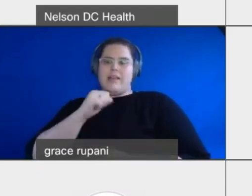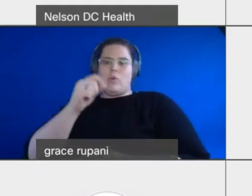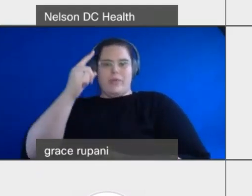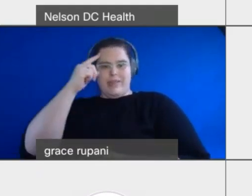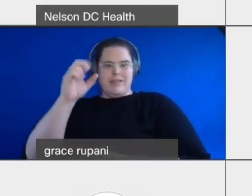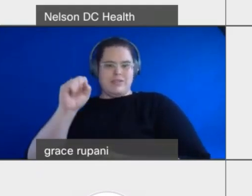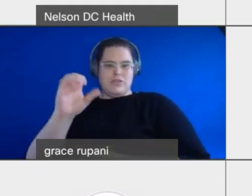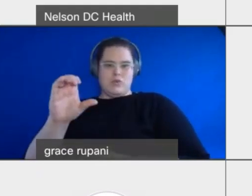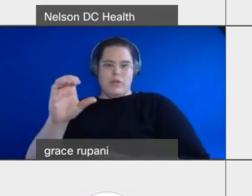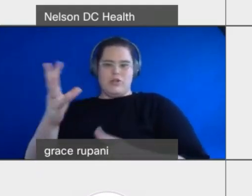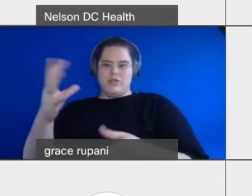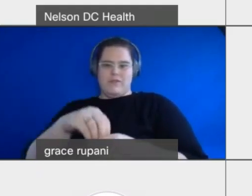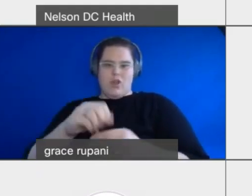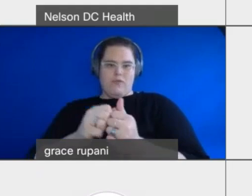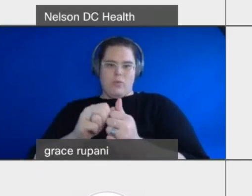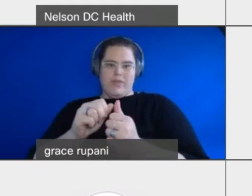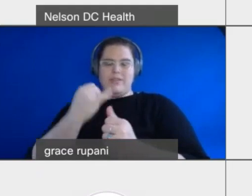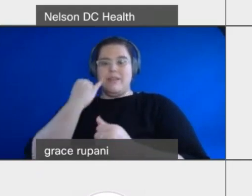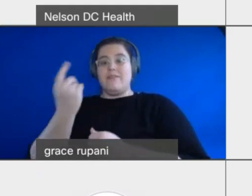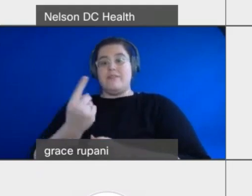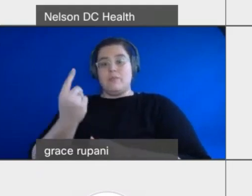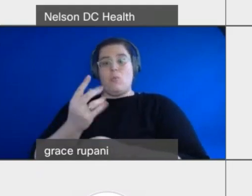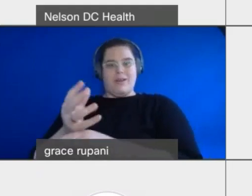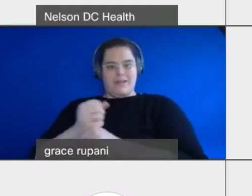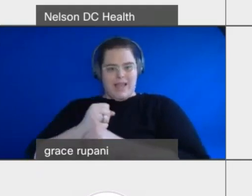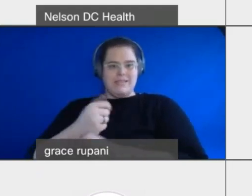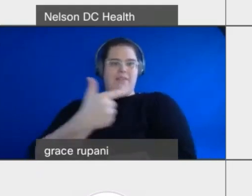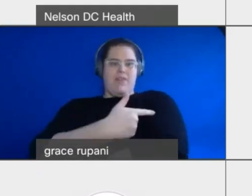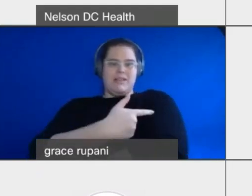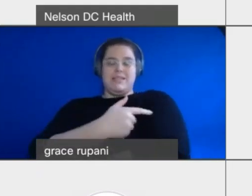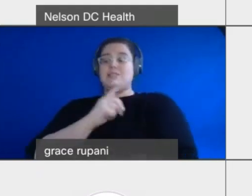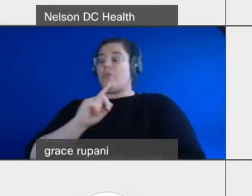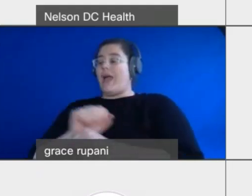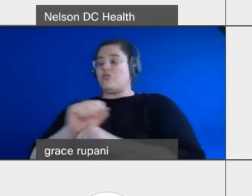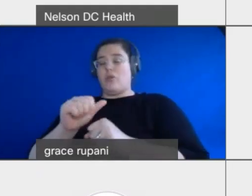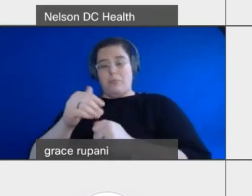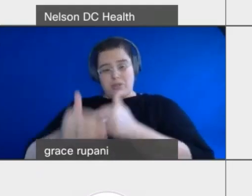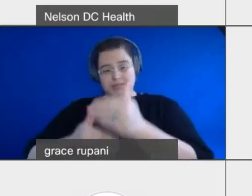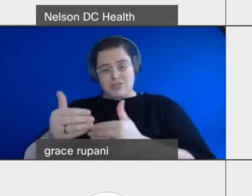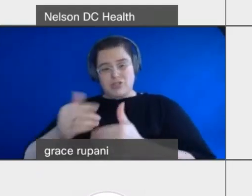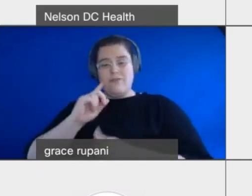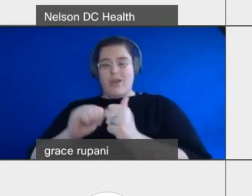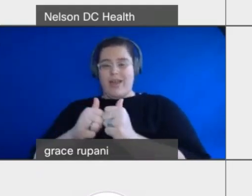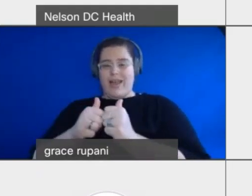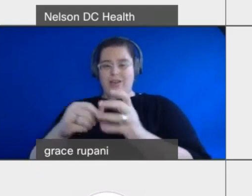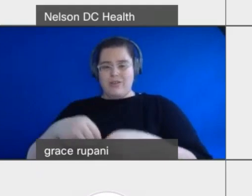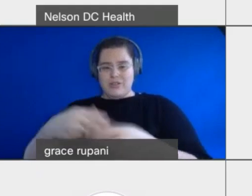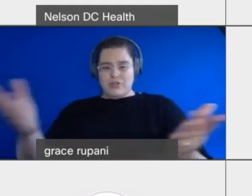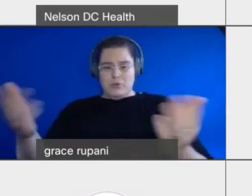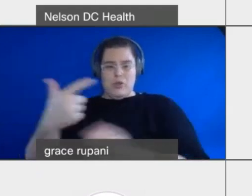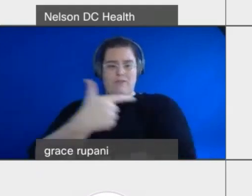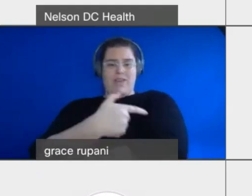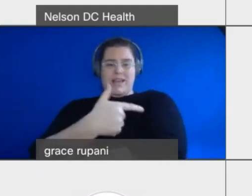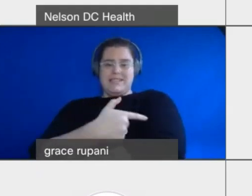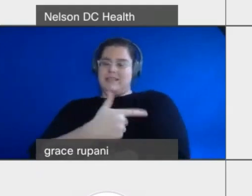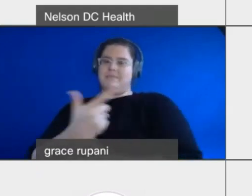vaccine. So the actual procedure in terms of how vaccine is distributed is being managed by